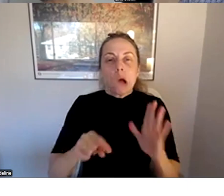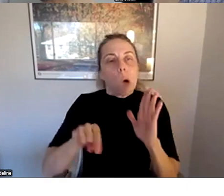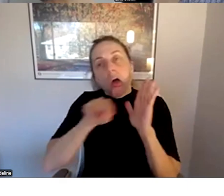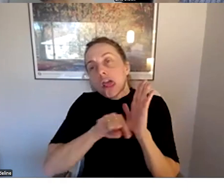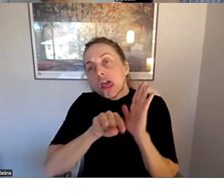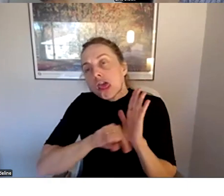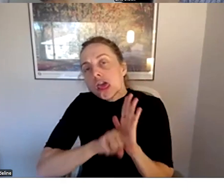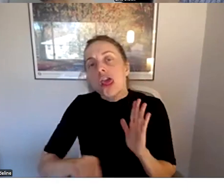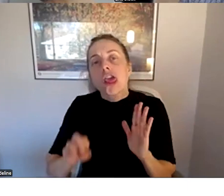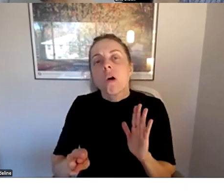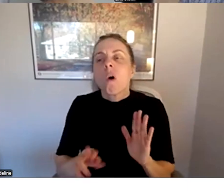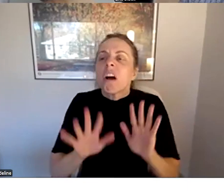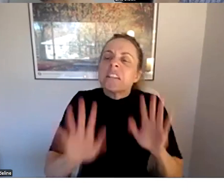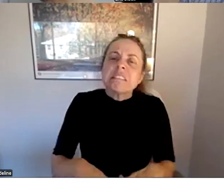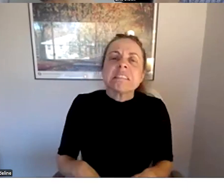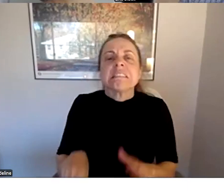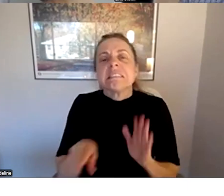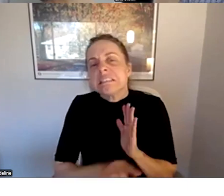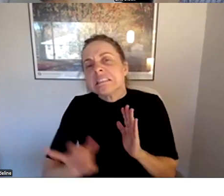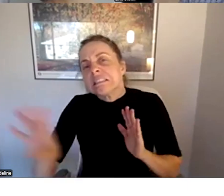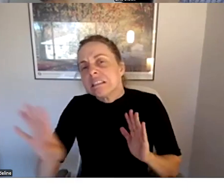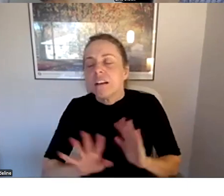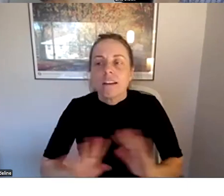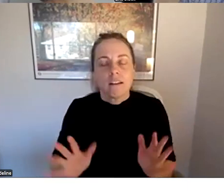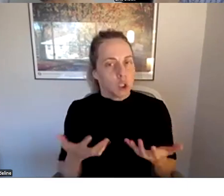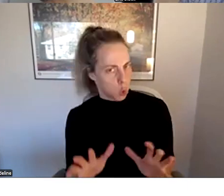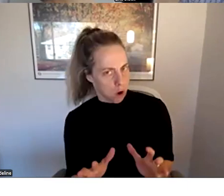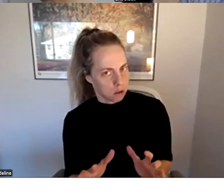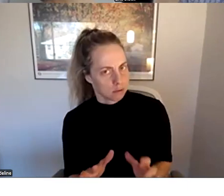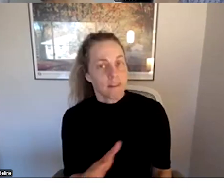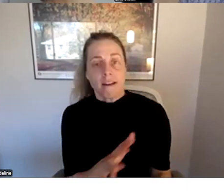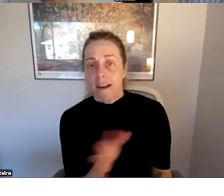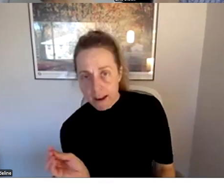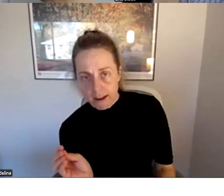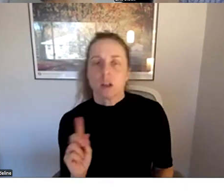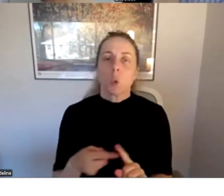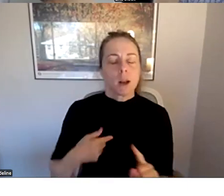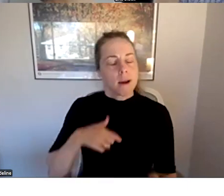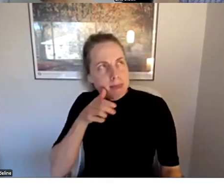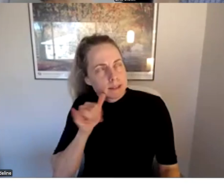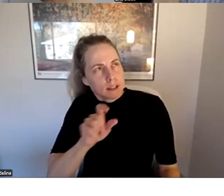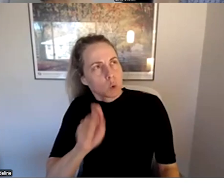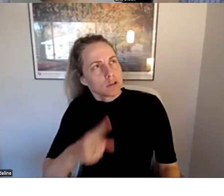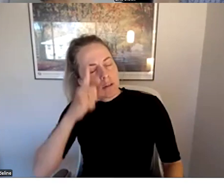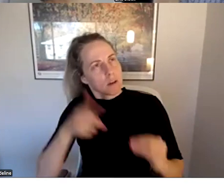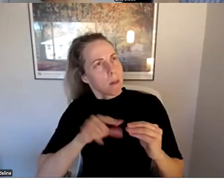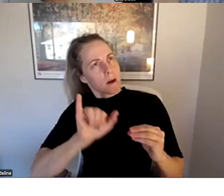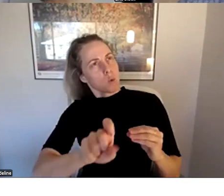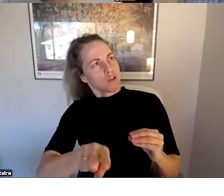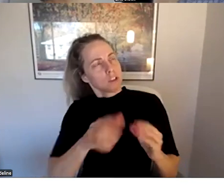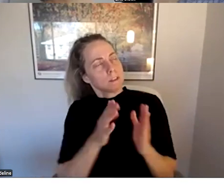or a Debbie Downer. But, you know, when I listen to this question or think about this question, you